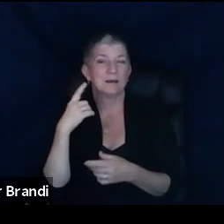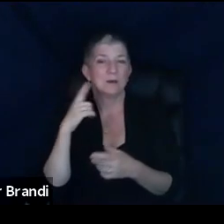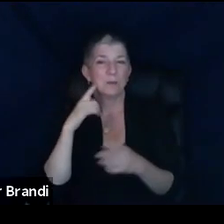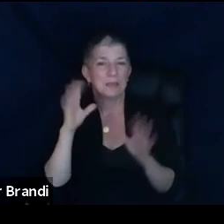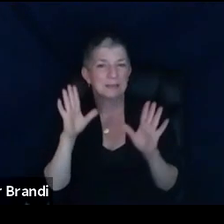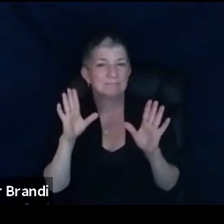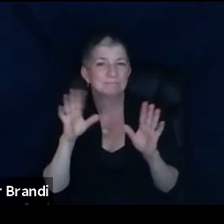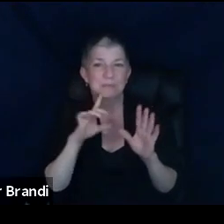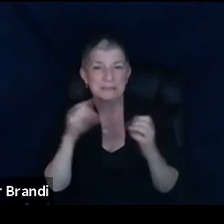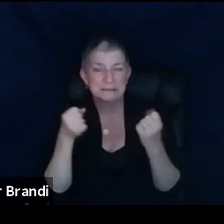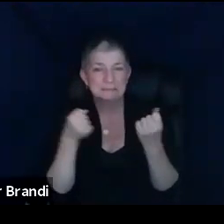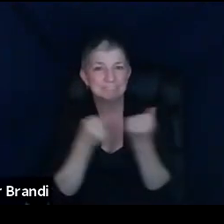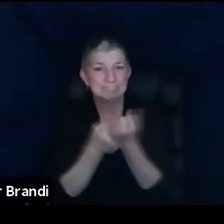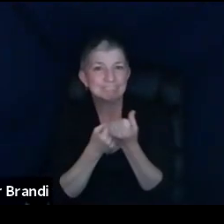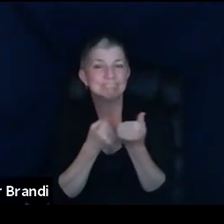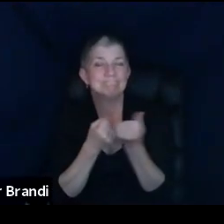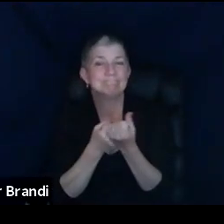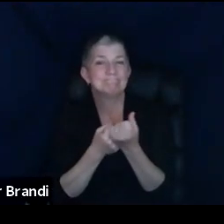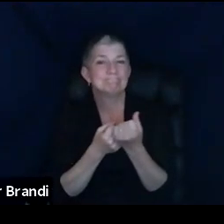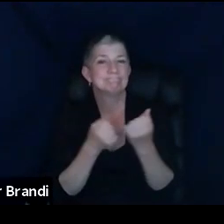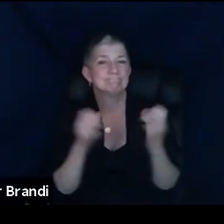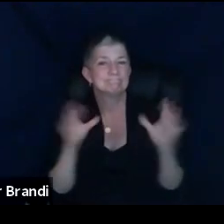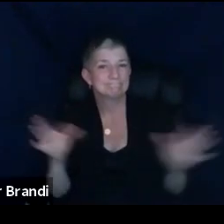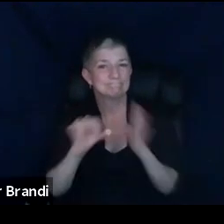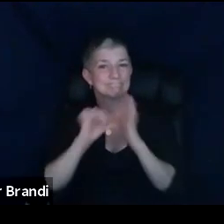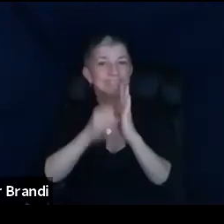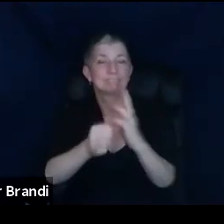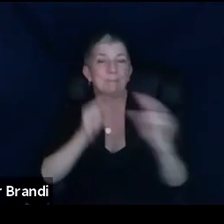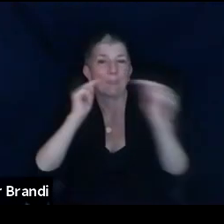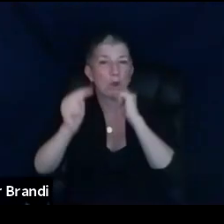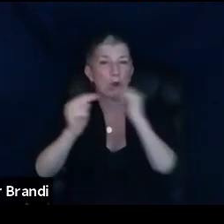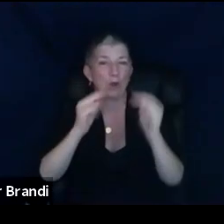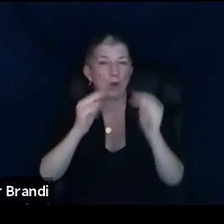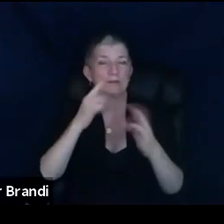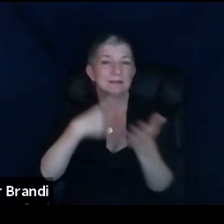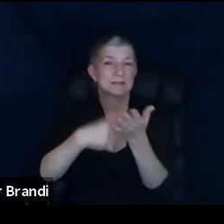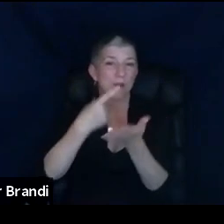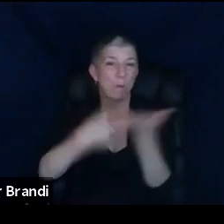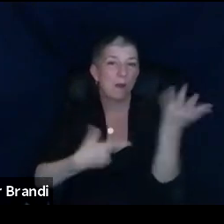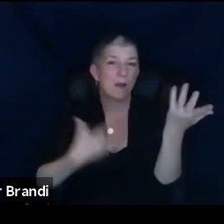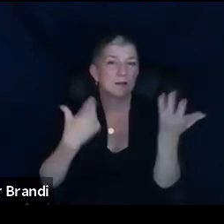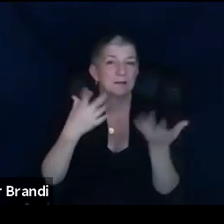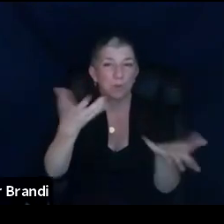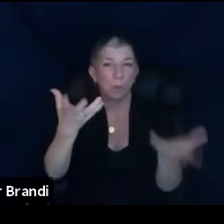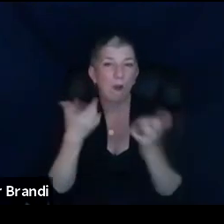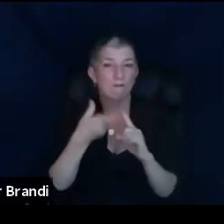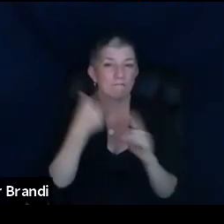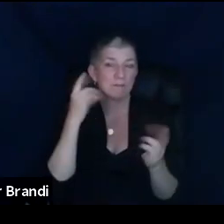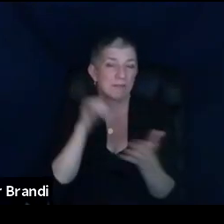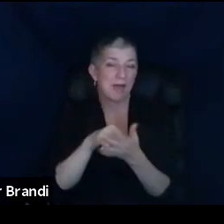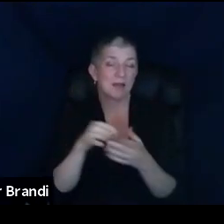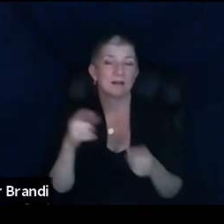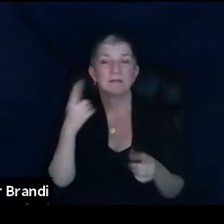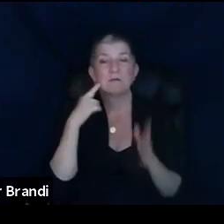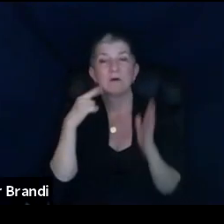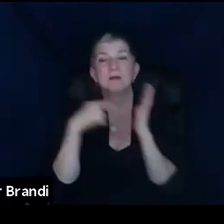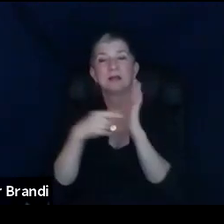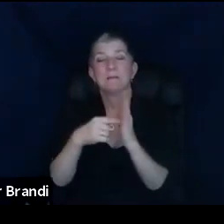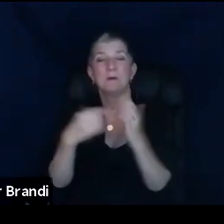piece, and discussing what you're trying to get out of a scene. Because, for example, like I have